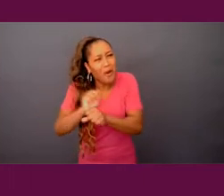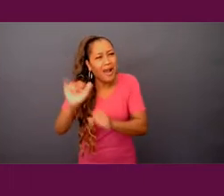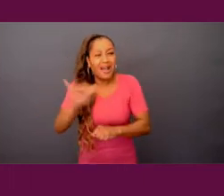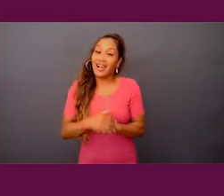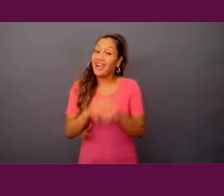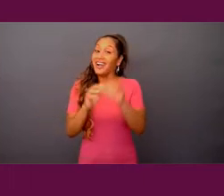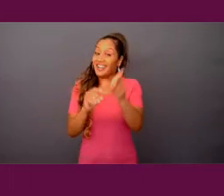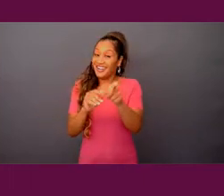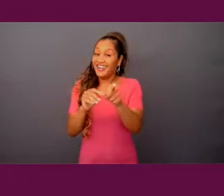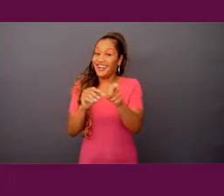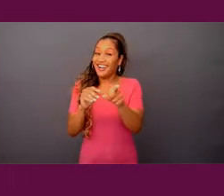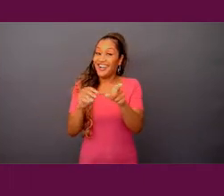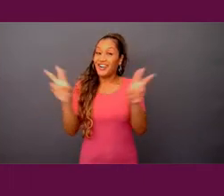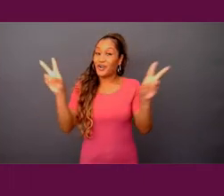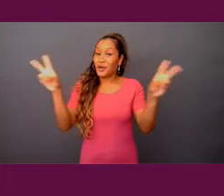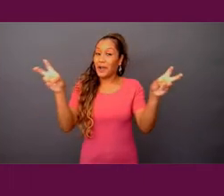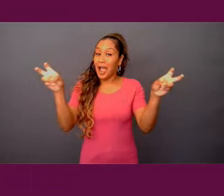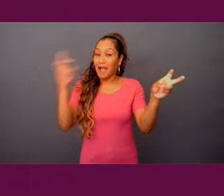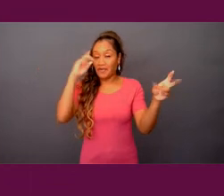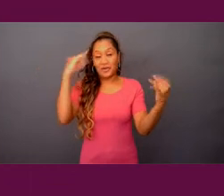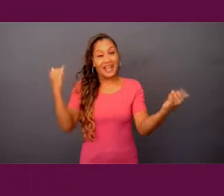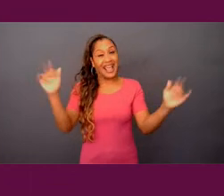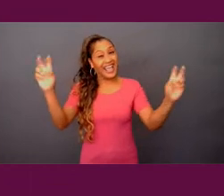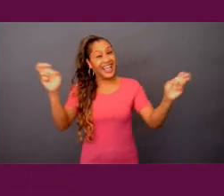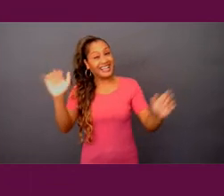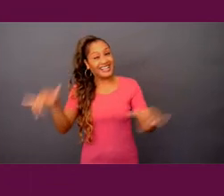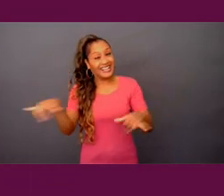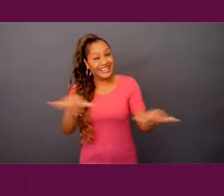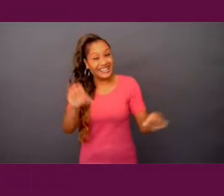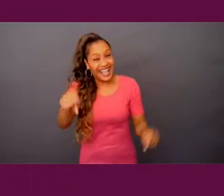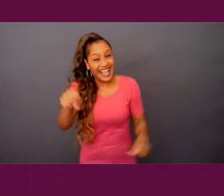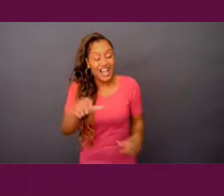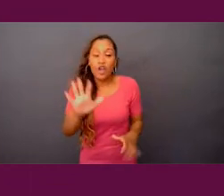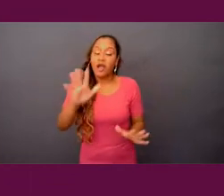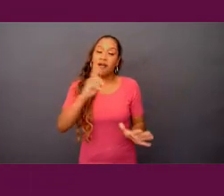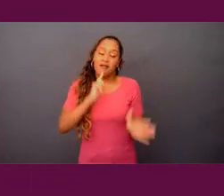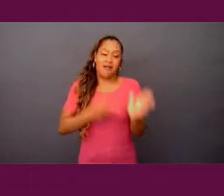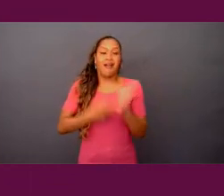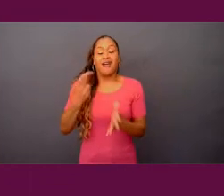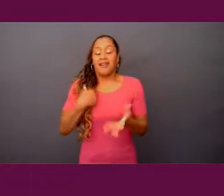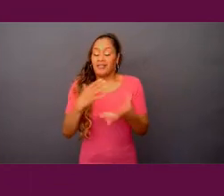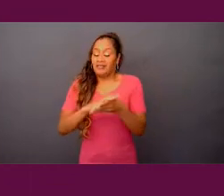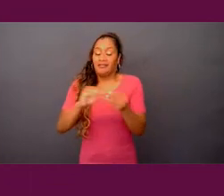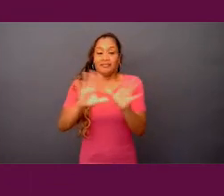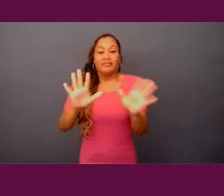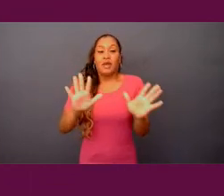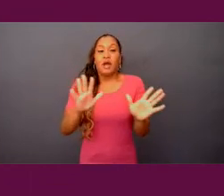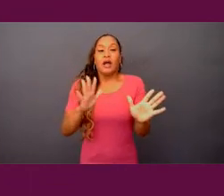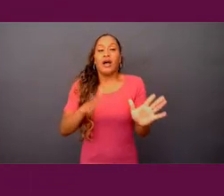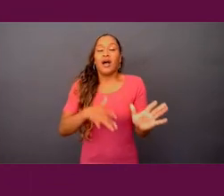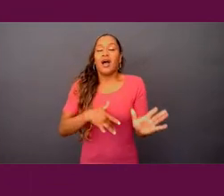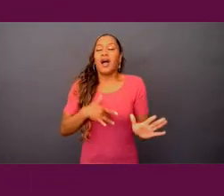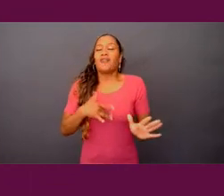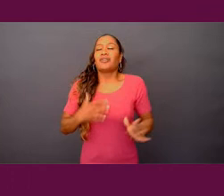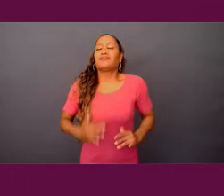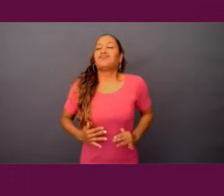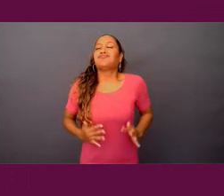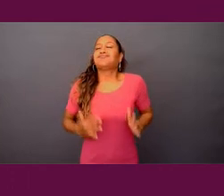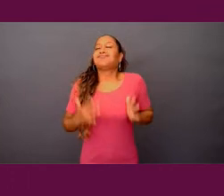also be the title for today, because I have to say, my spirit is